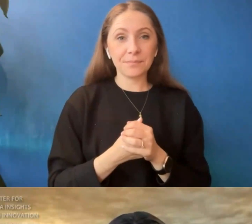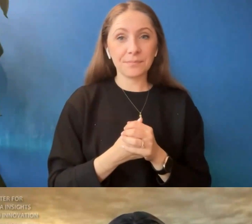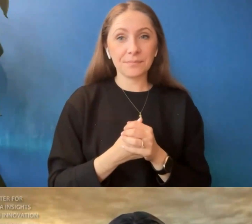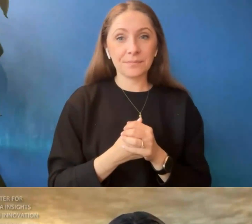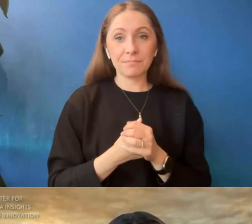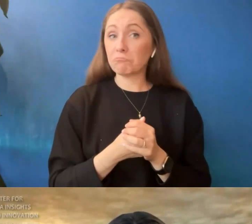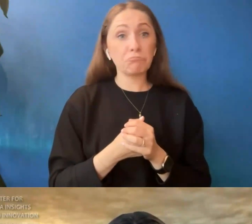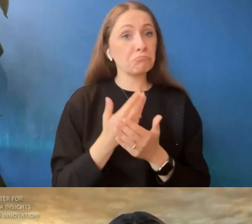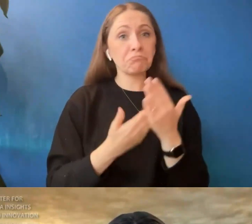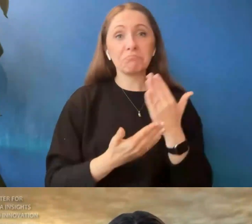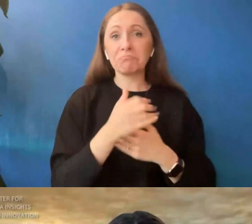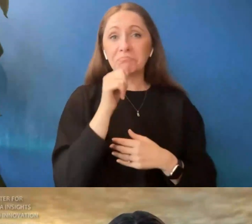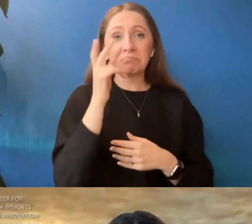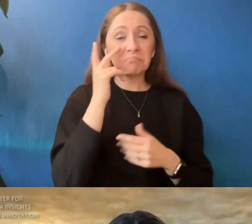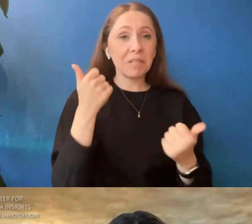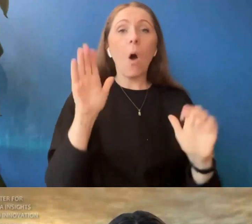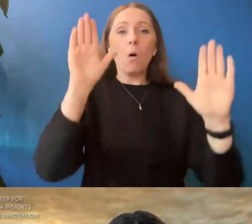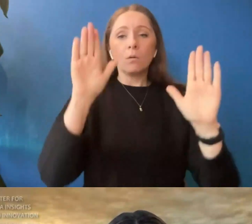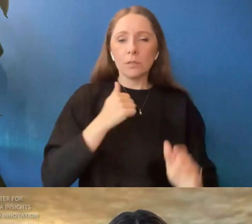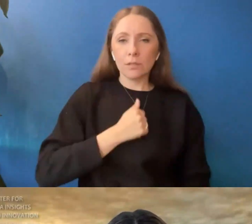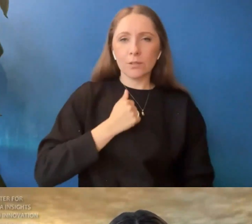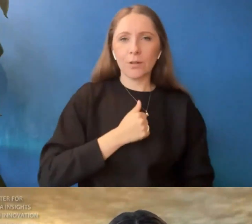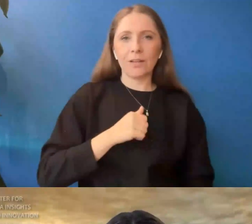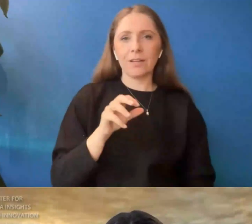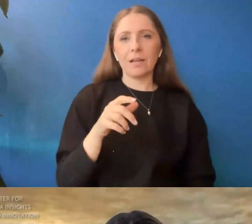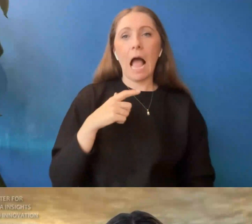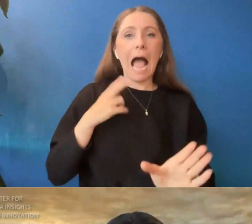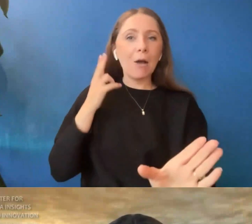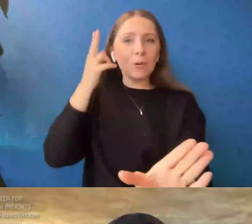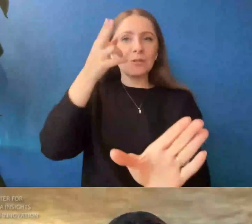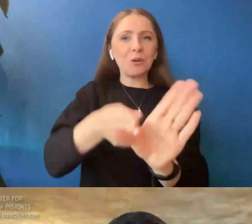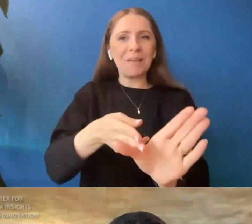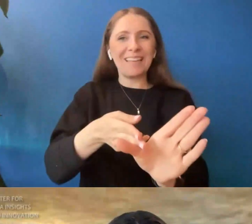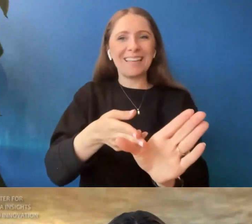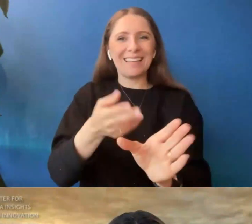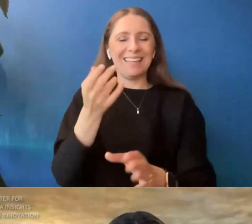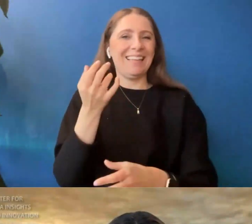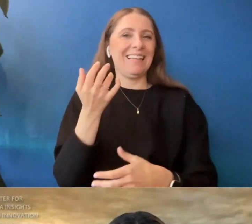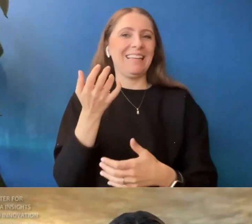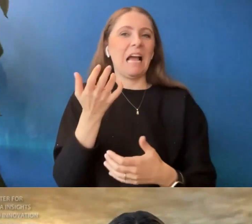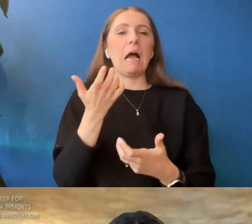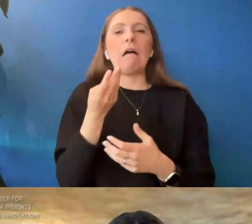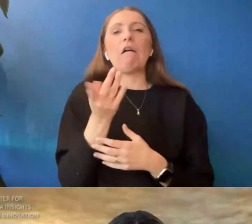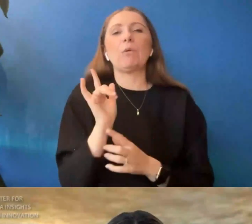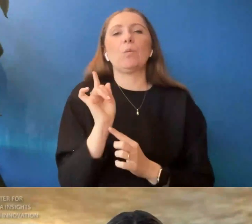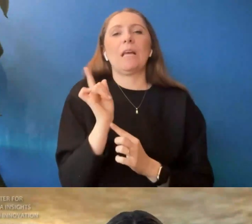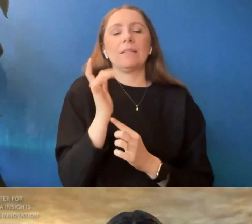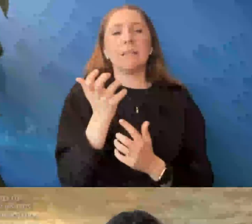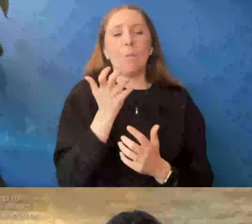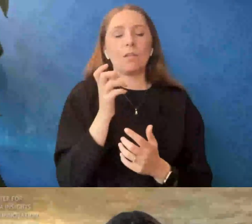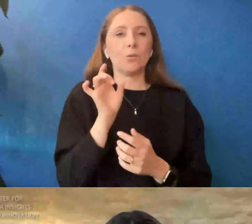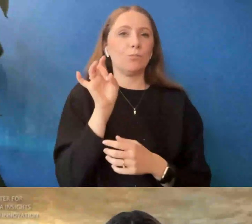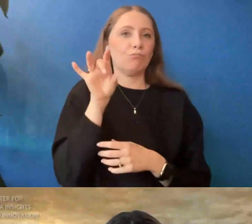I don't see any hands. Thank you so much. Oh, go ahead. I'm sorry. I'll jump in if I can take just a couple of seconds, because one of the things